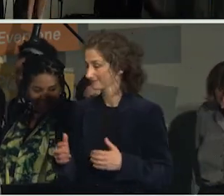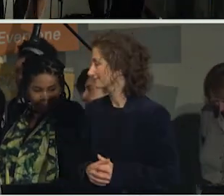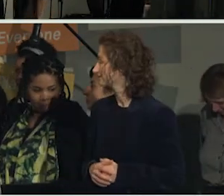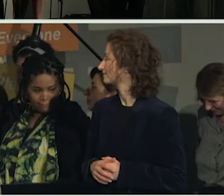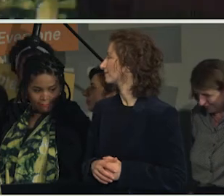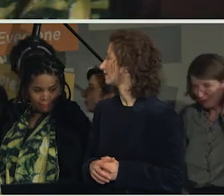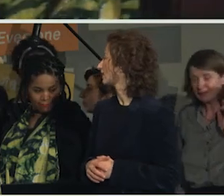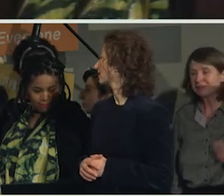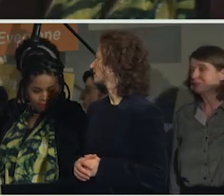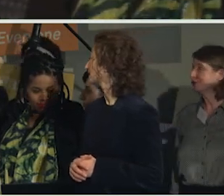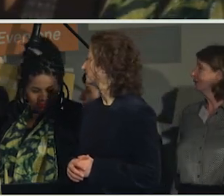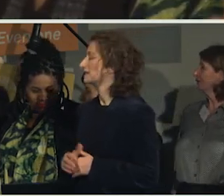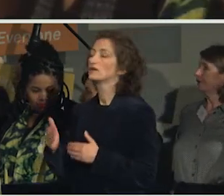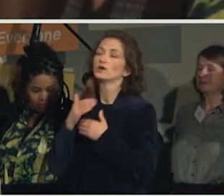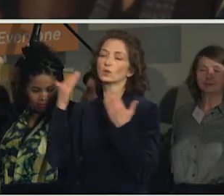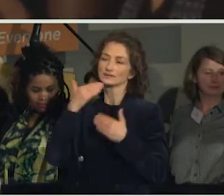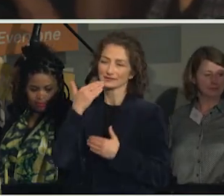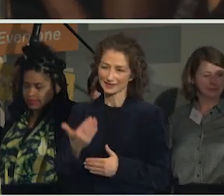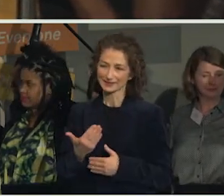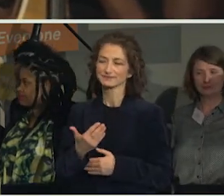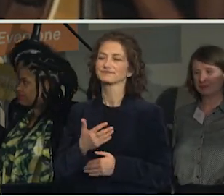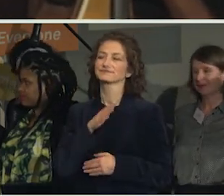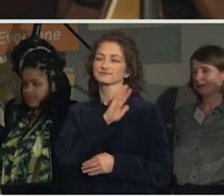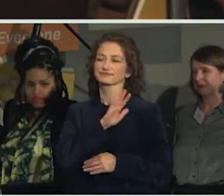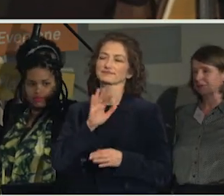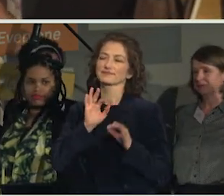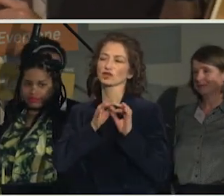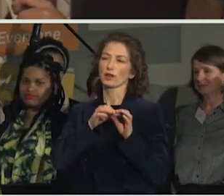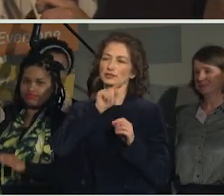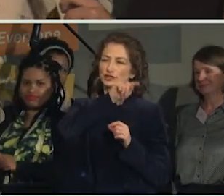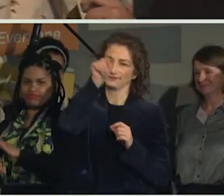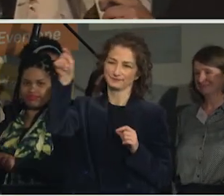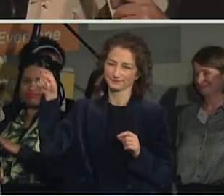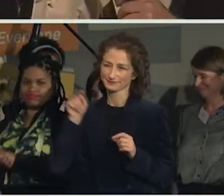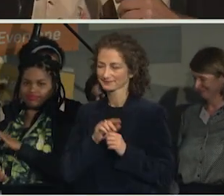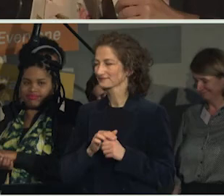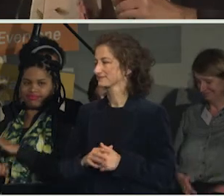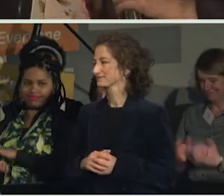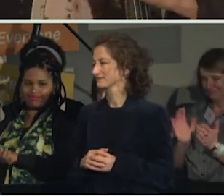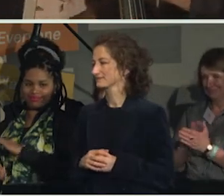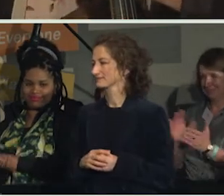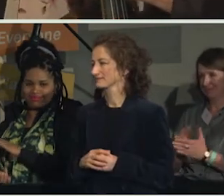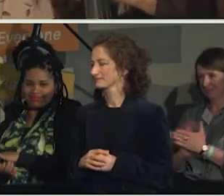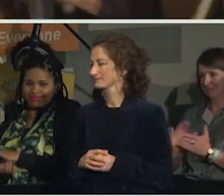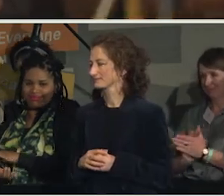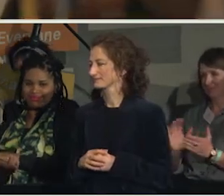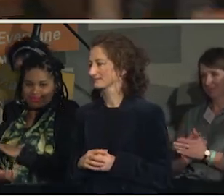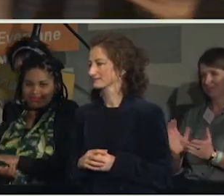A big, big, big thank you again to you translators. You were working like crazy.